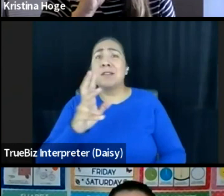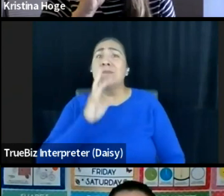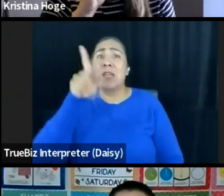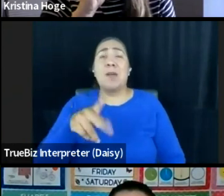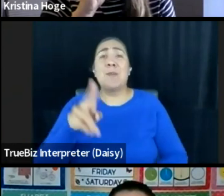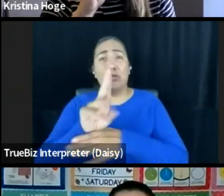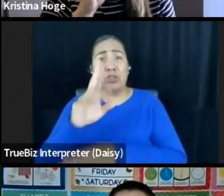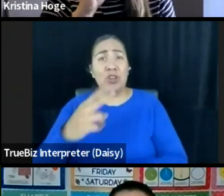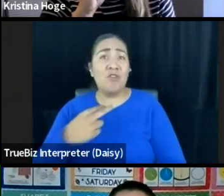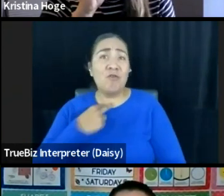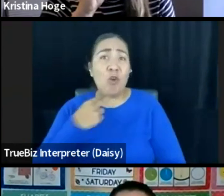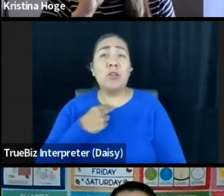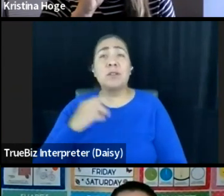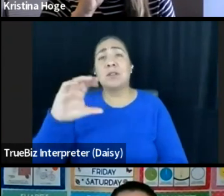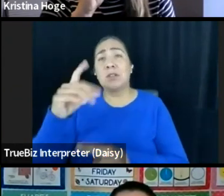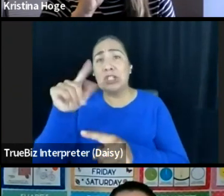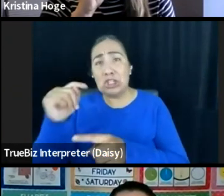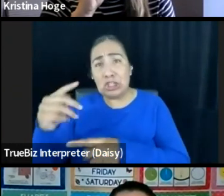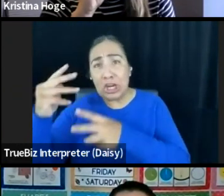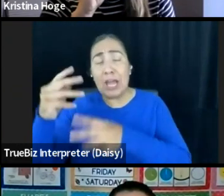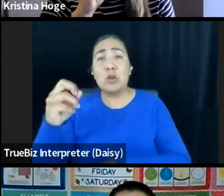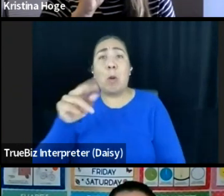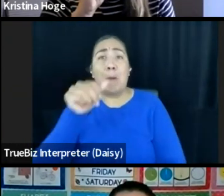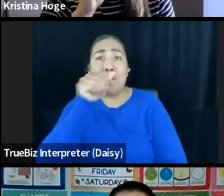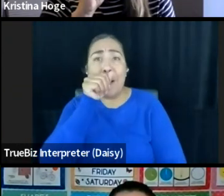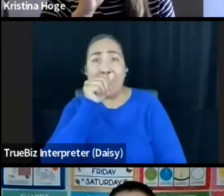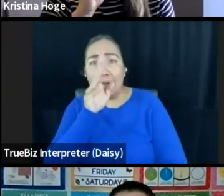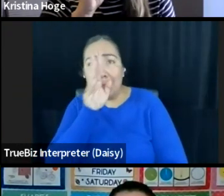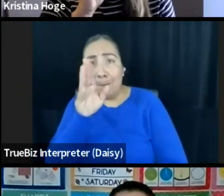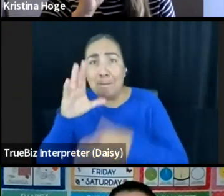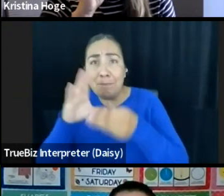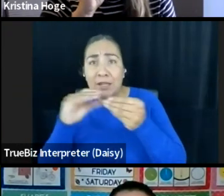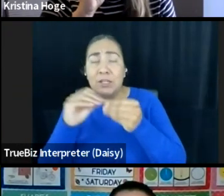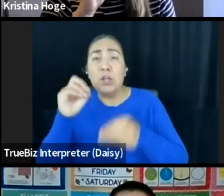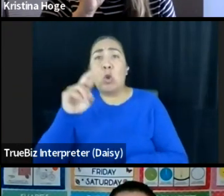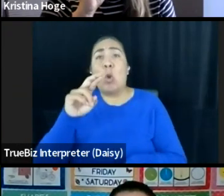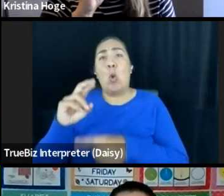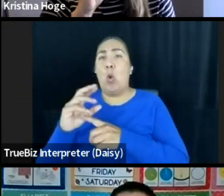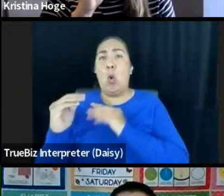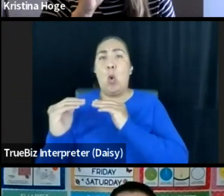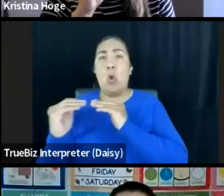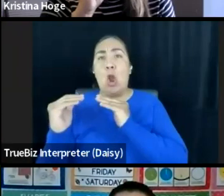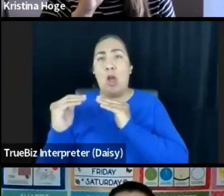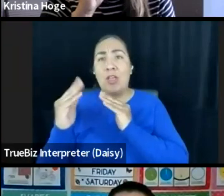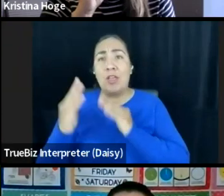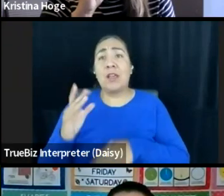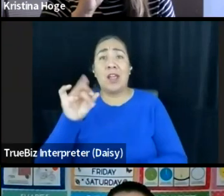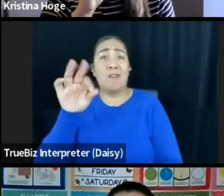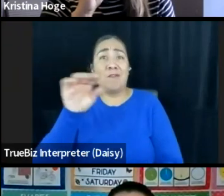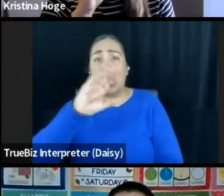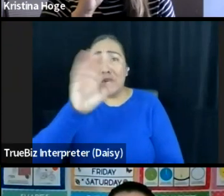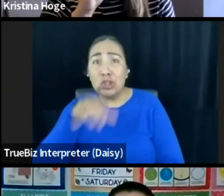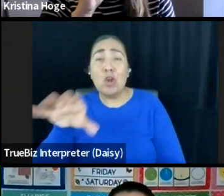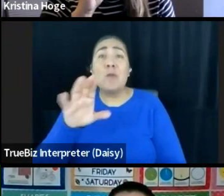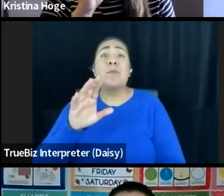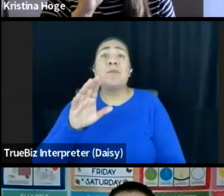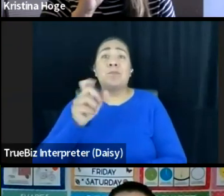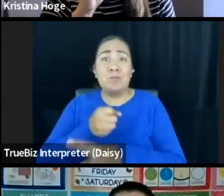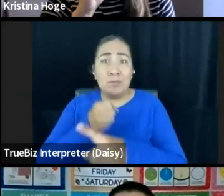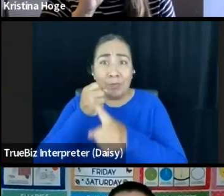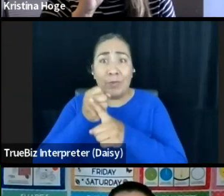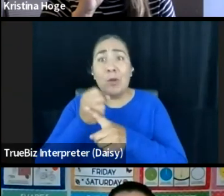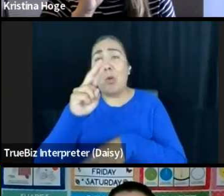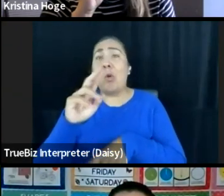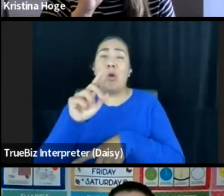even private messaging me or a colleague if that feels most supportive. Whether it's Zoom bombing or aggressions that may be micro to